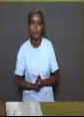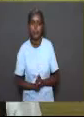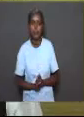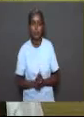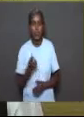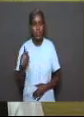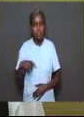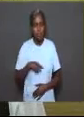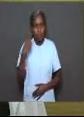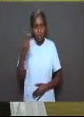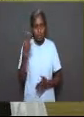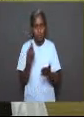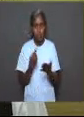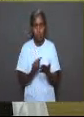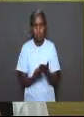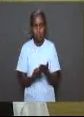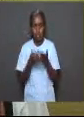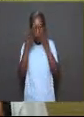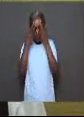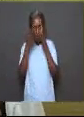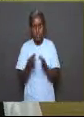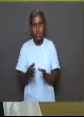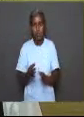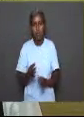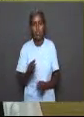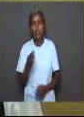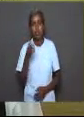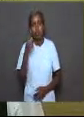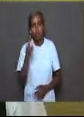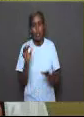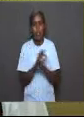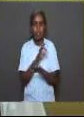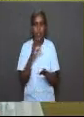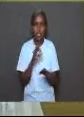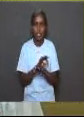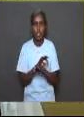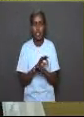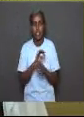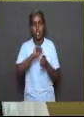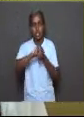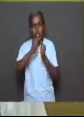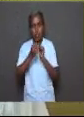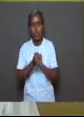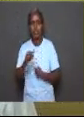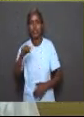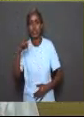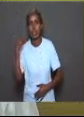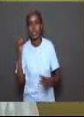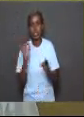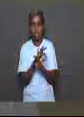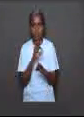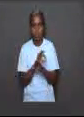We can use this to determine whether one function is the inverse of another